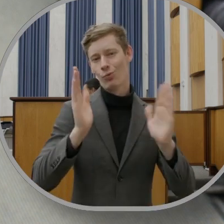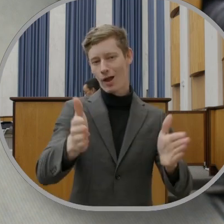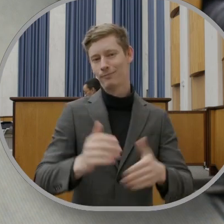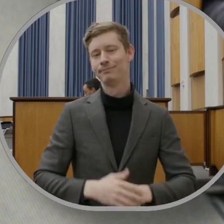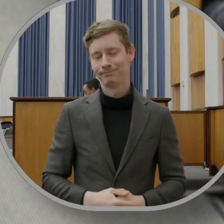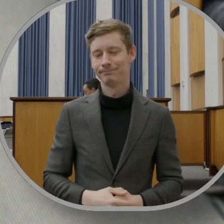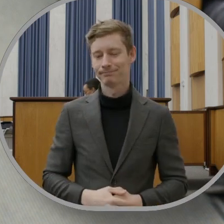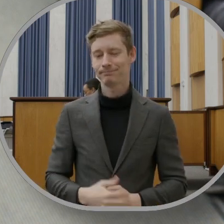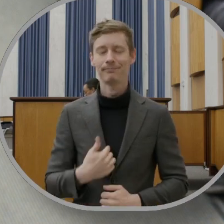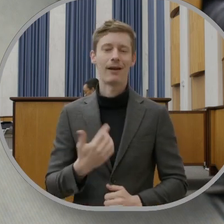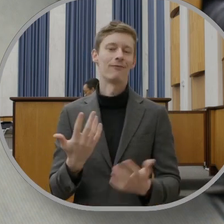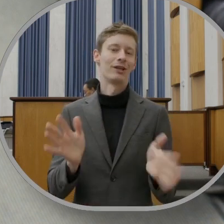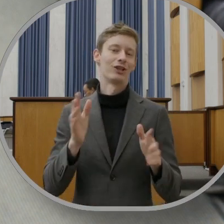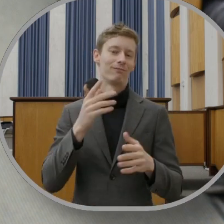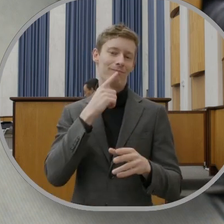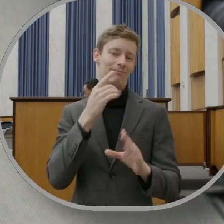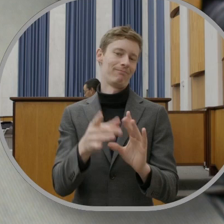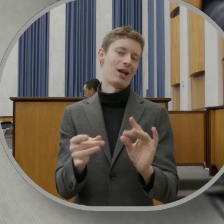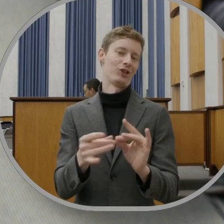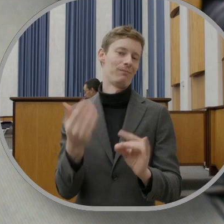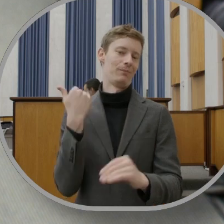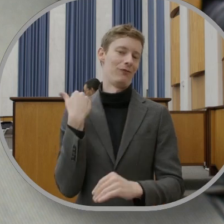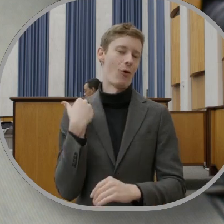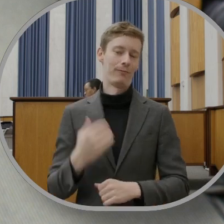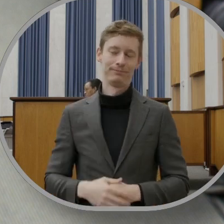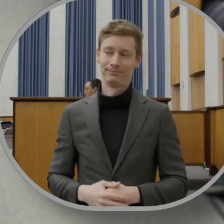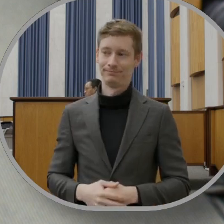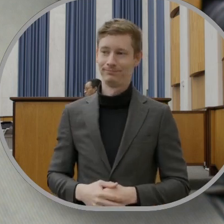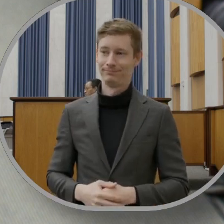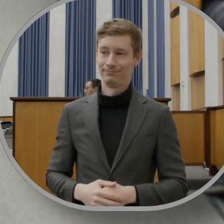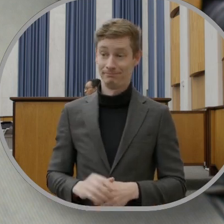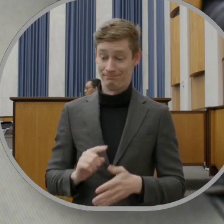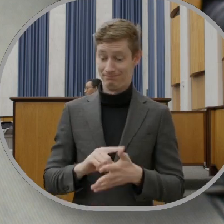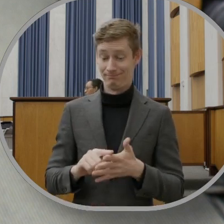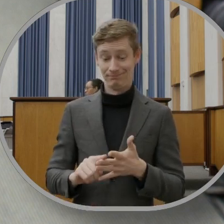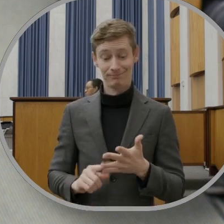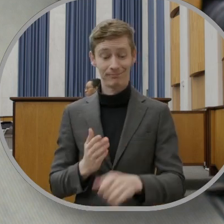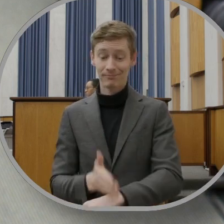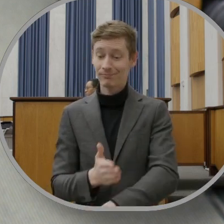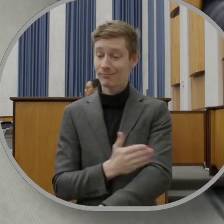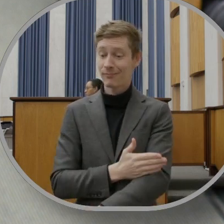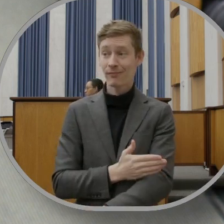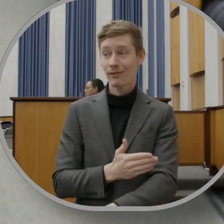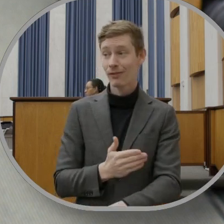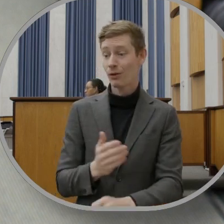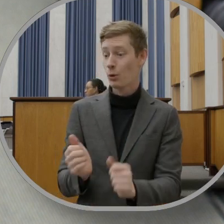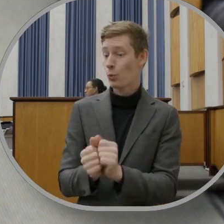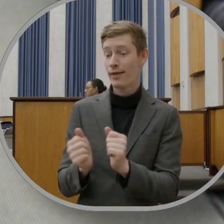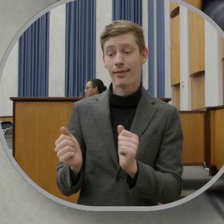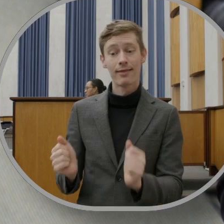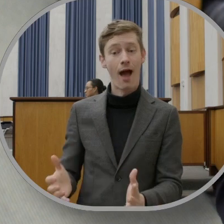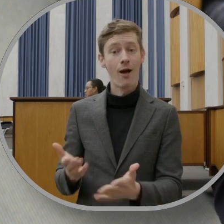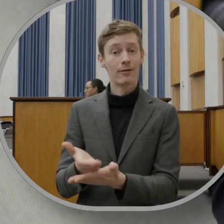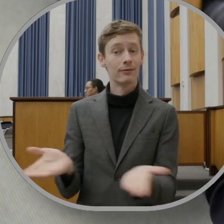before, none of the great advancements we have made as a city will be possible without our